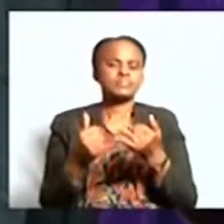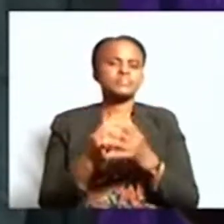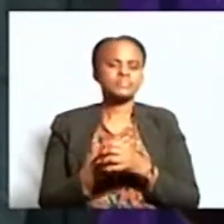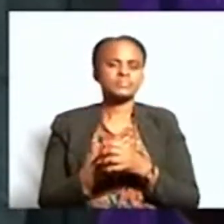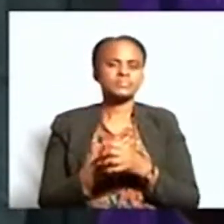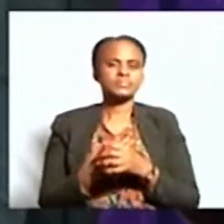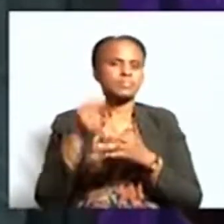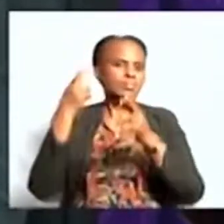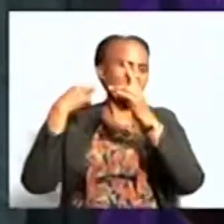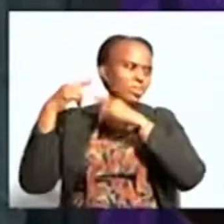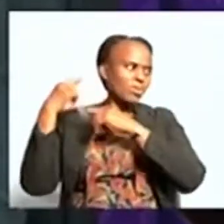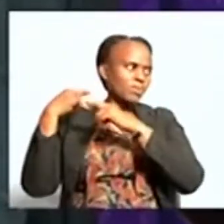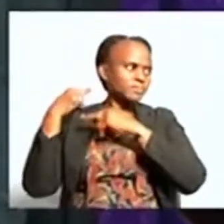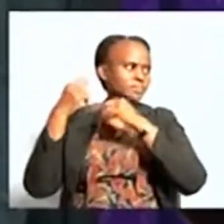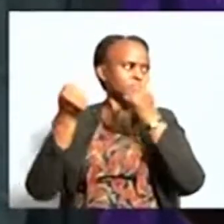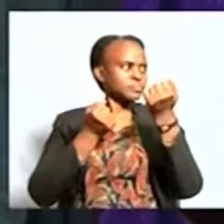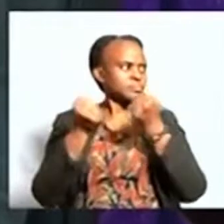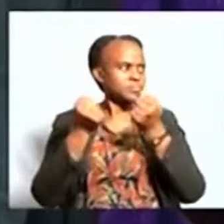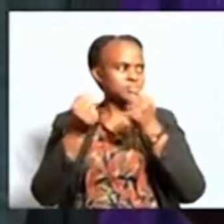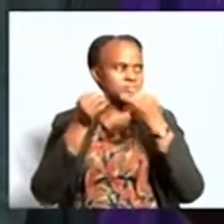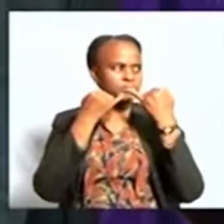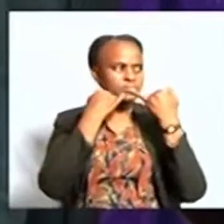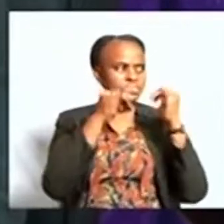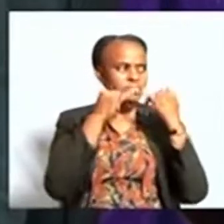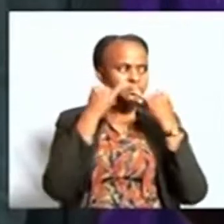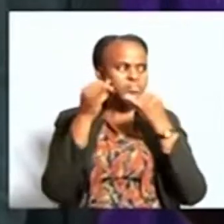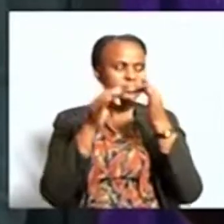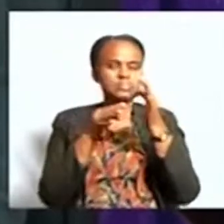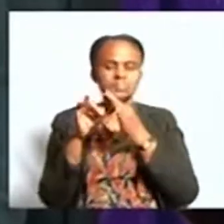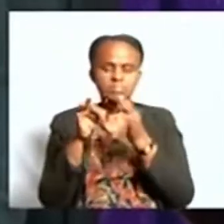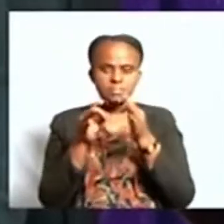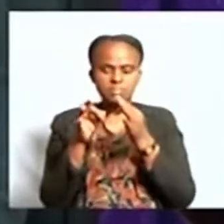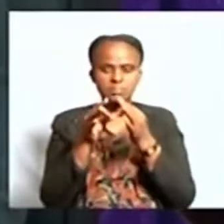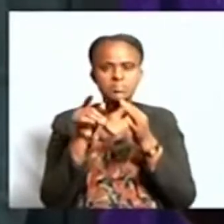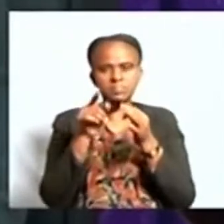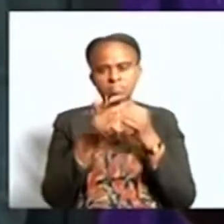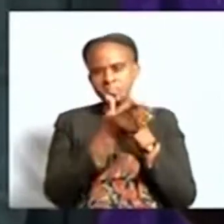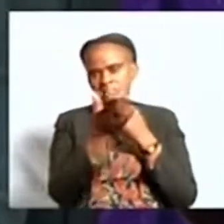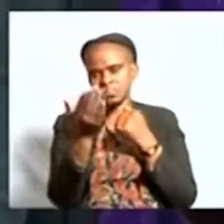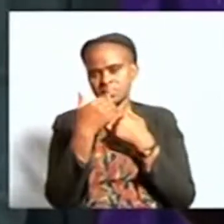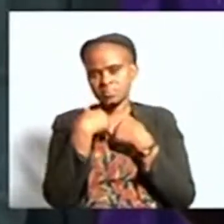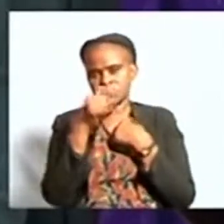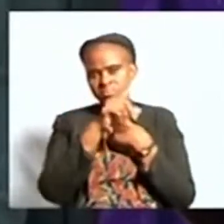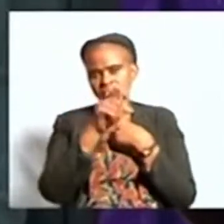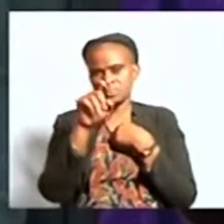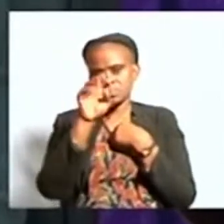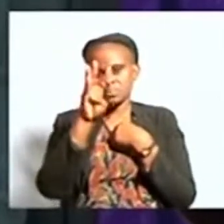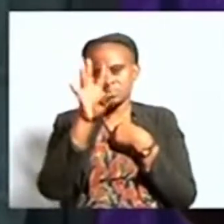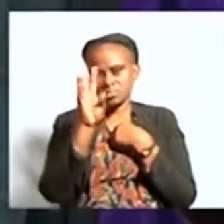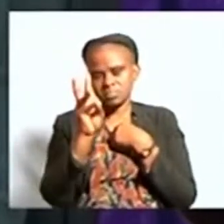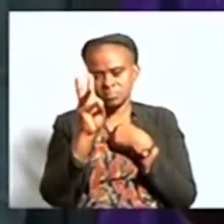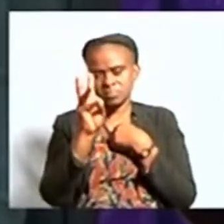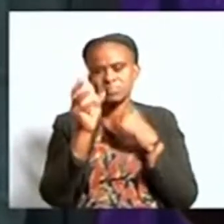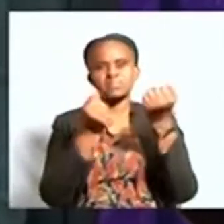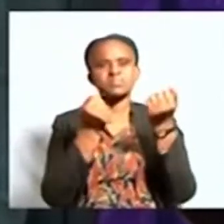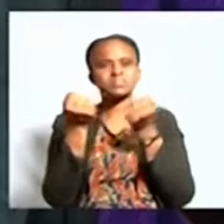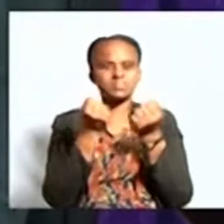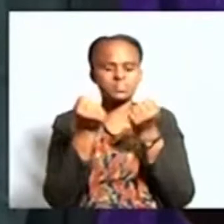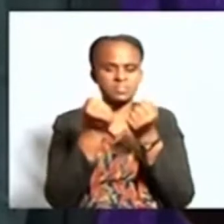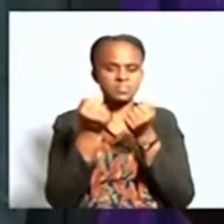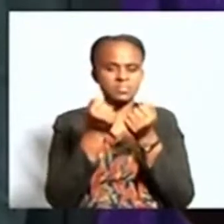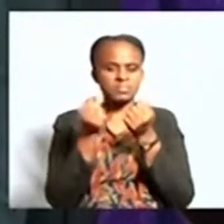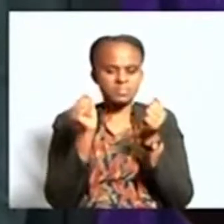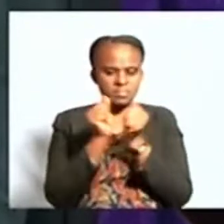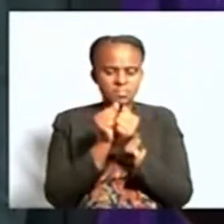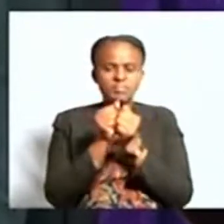a review of the motor vehicle database revealed that there were 146 motor vehicles